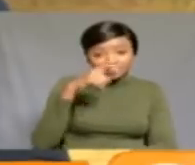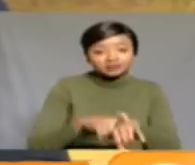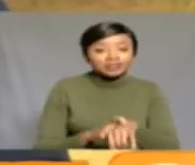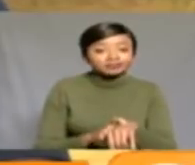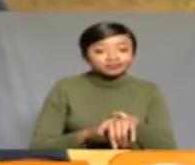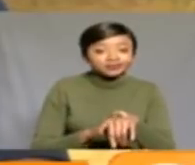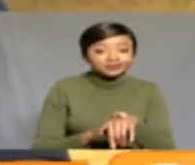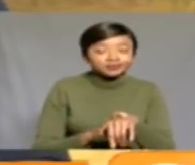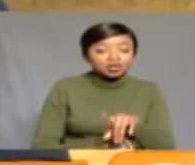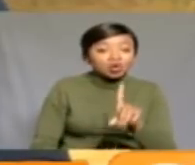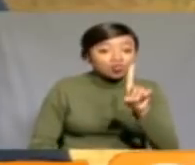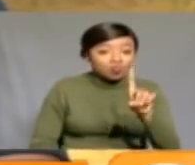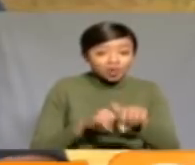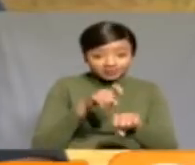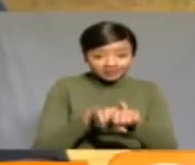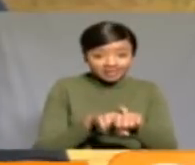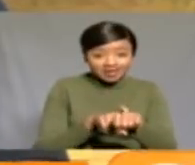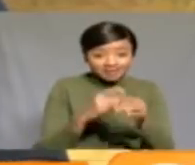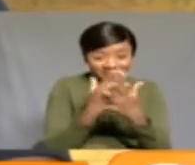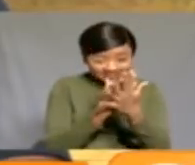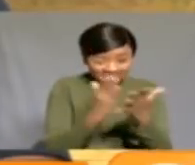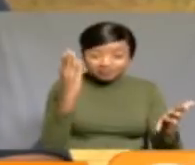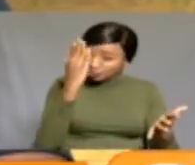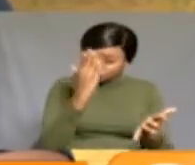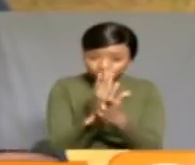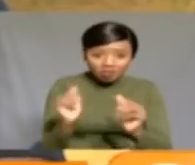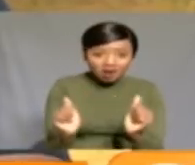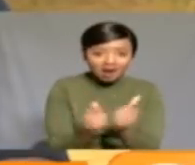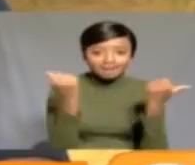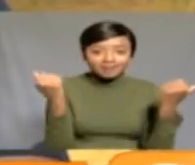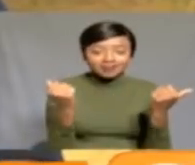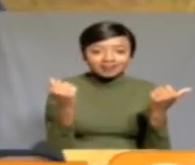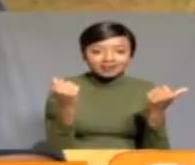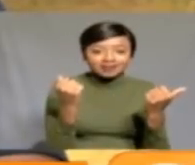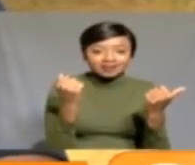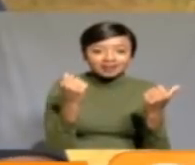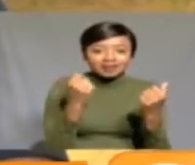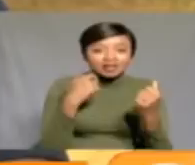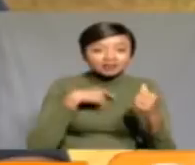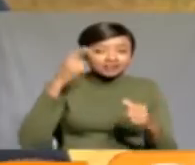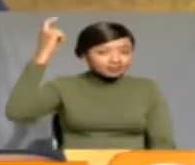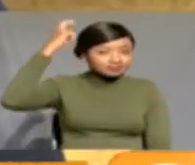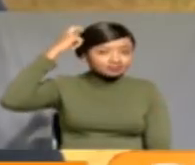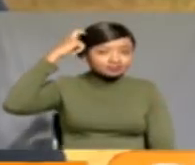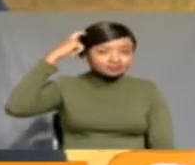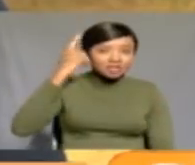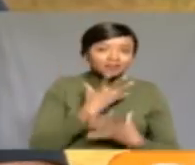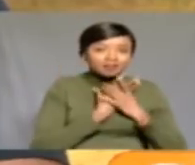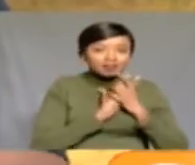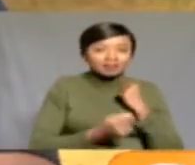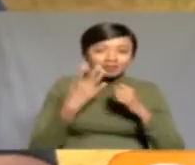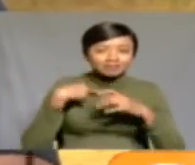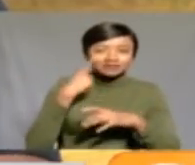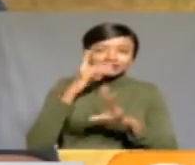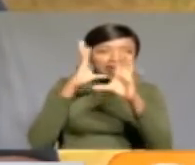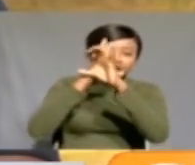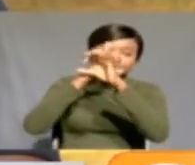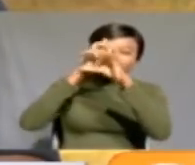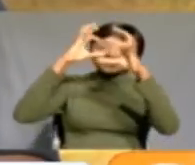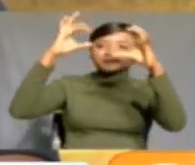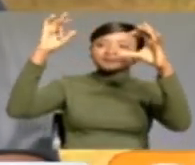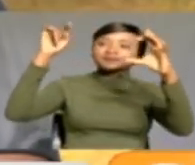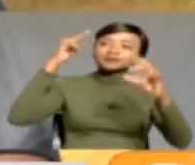One of the times something happened. Somewhere in my depressed hand, I saw a vision. I saw an image of my